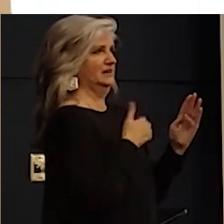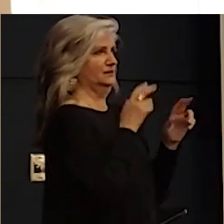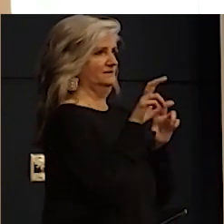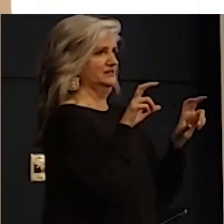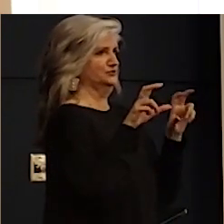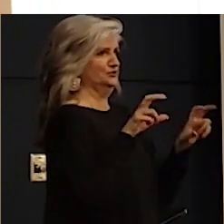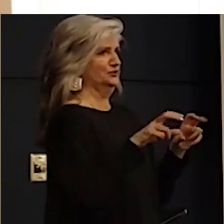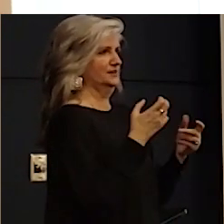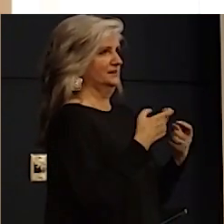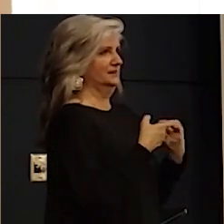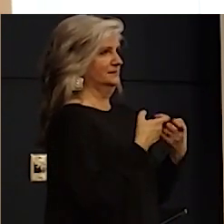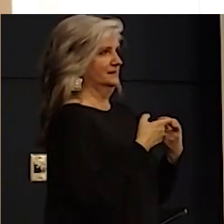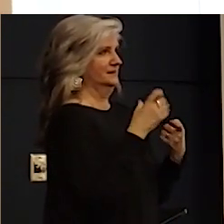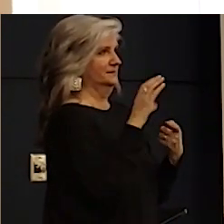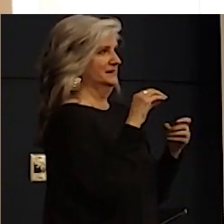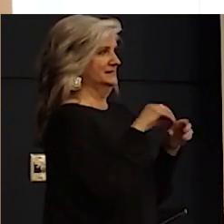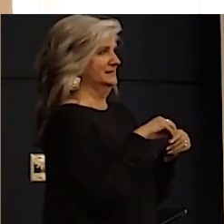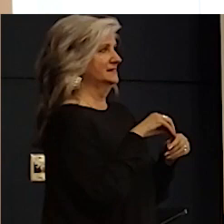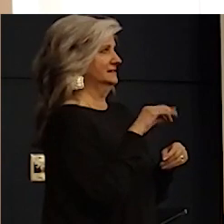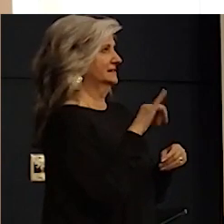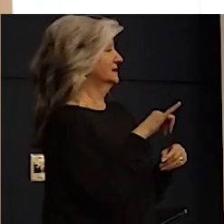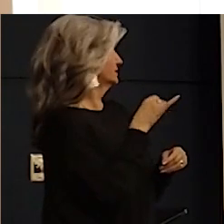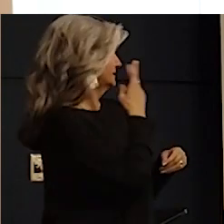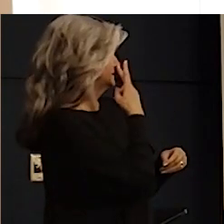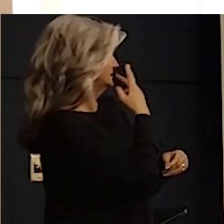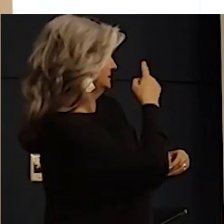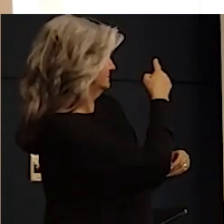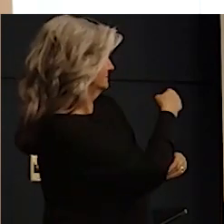utilities in the state of Indiana, as shown on the right-hand side.